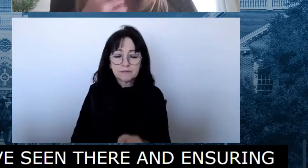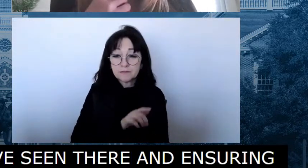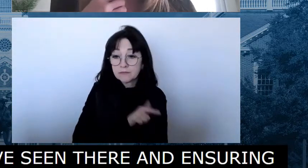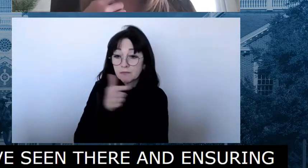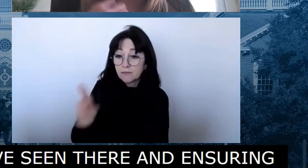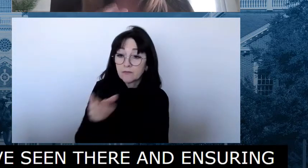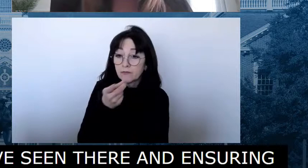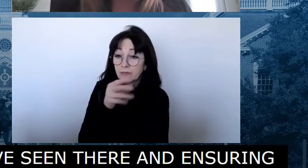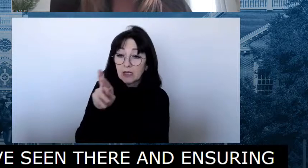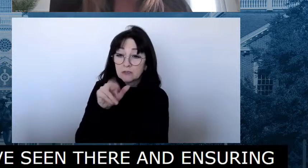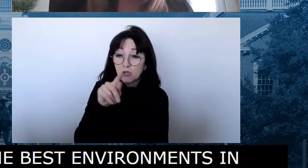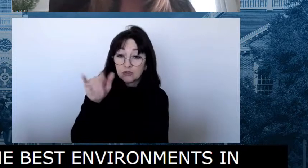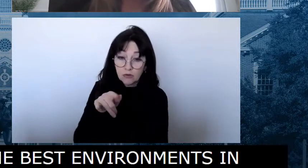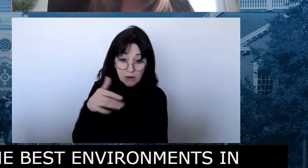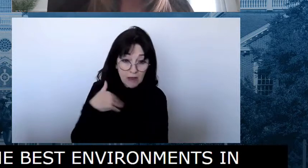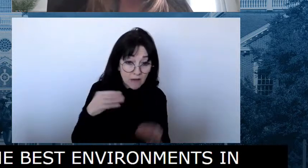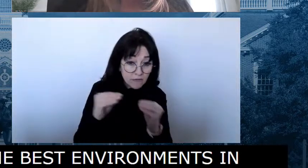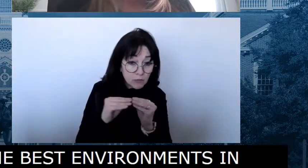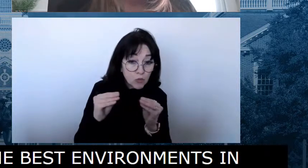Not from me, Governor. Thank you.